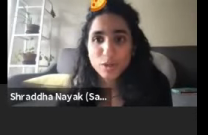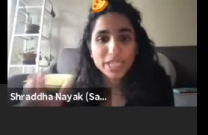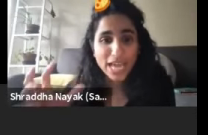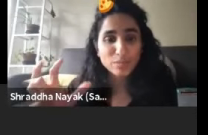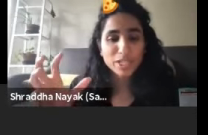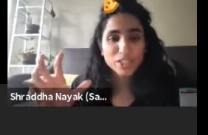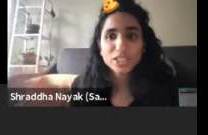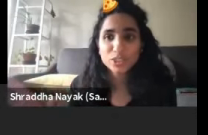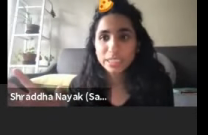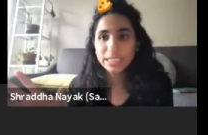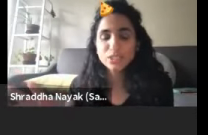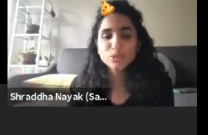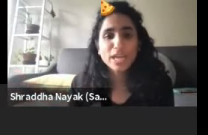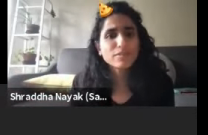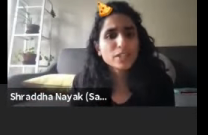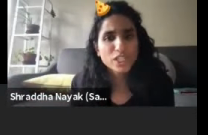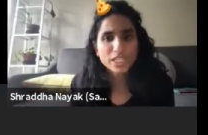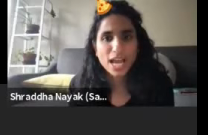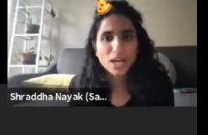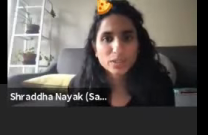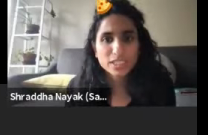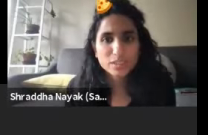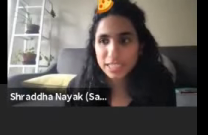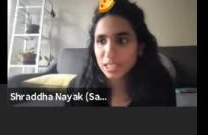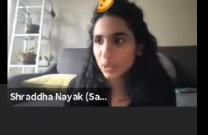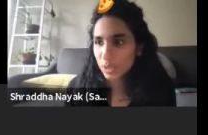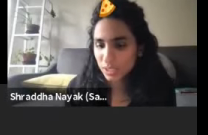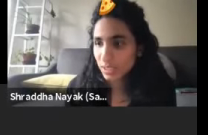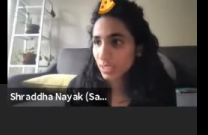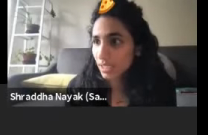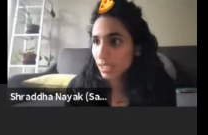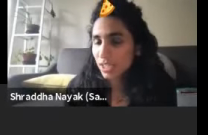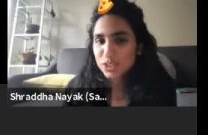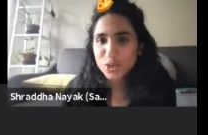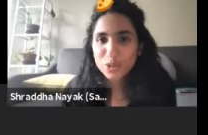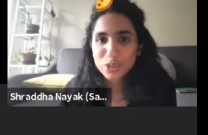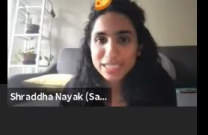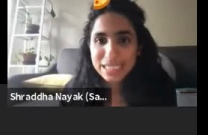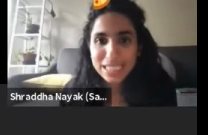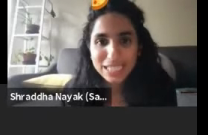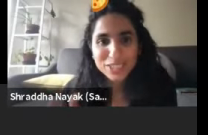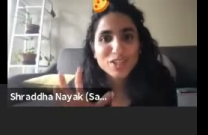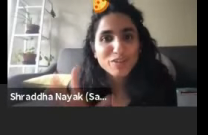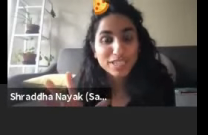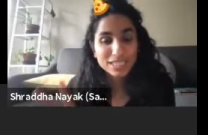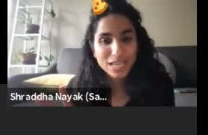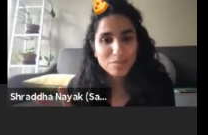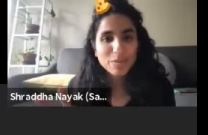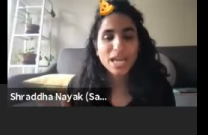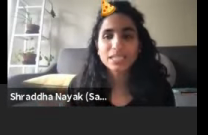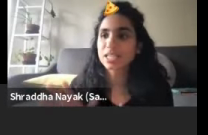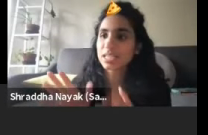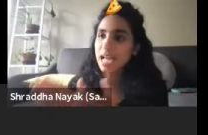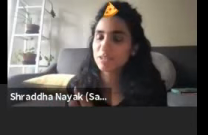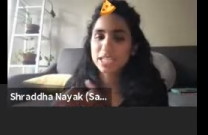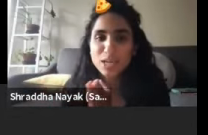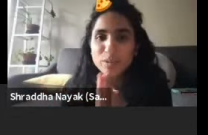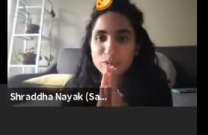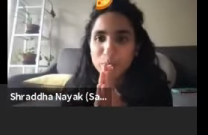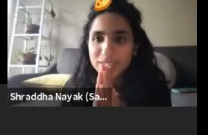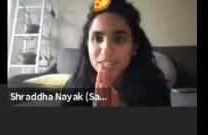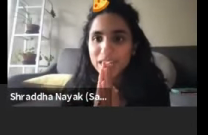frames from the animation in 2D to envision how this might look. So you can see that this is a fun step. And here I